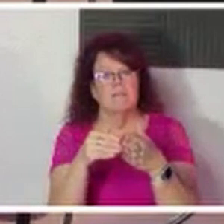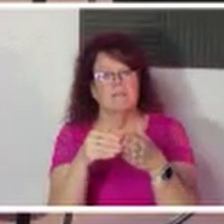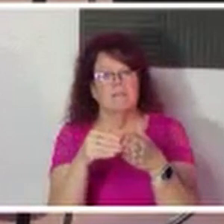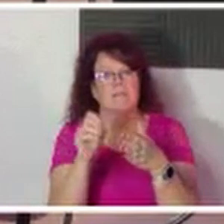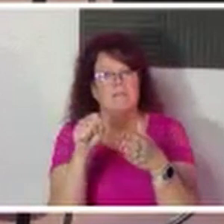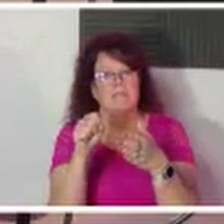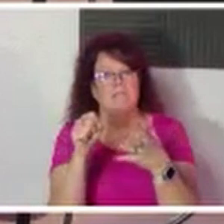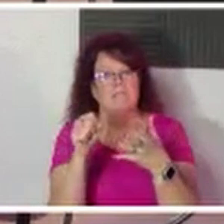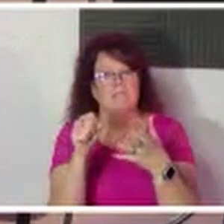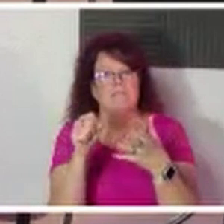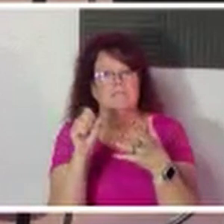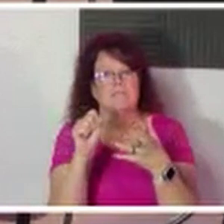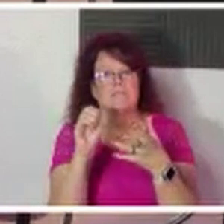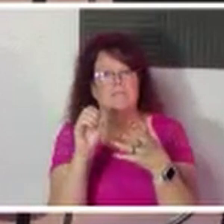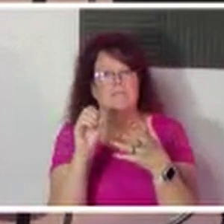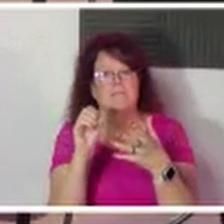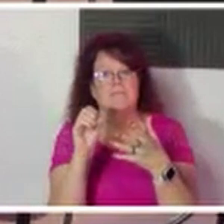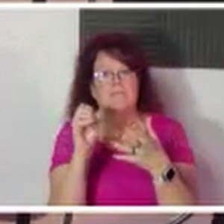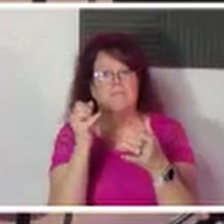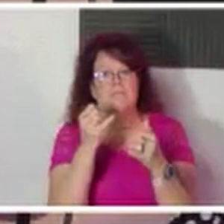Yeah. So the